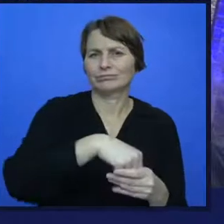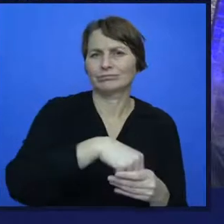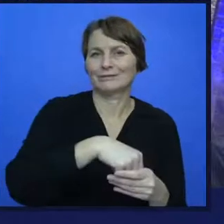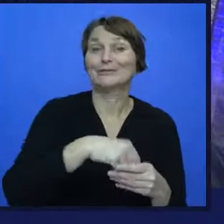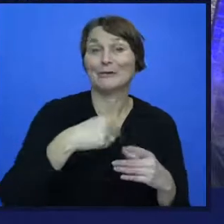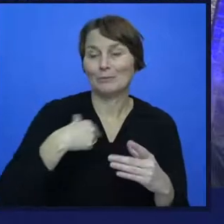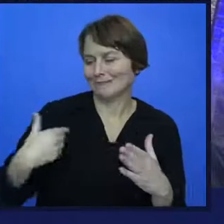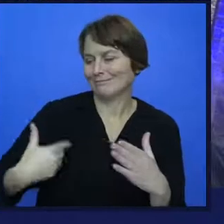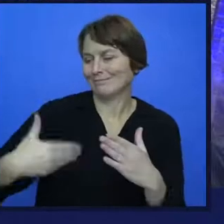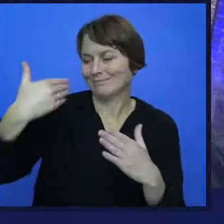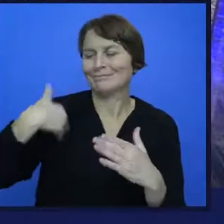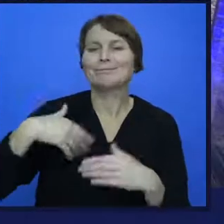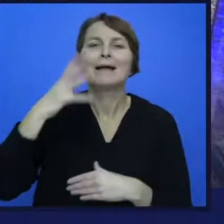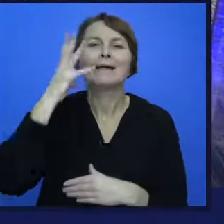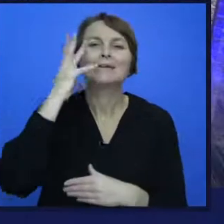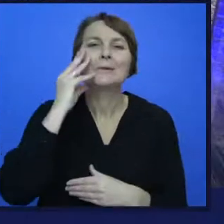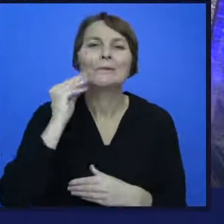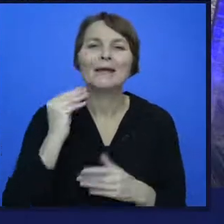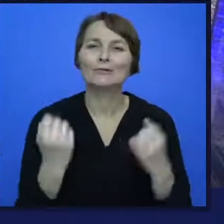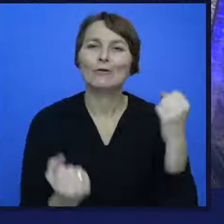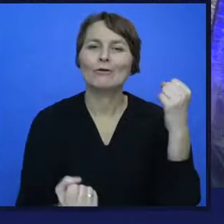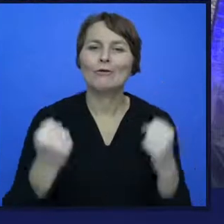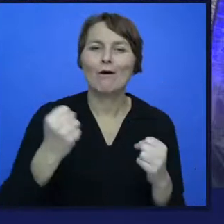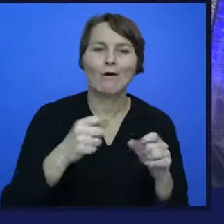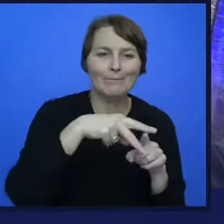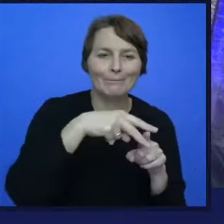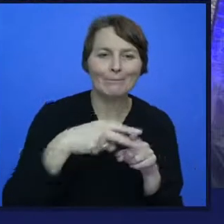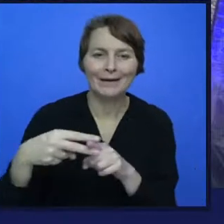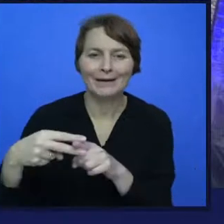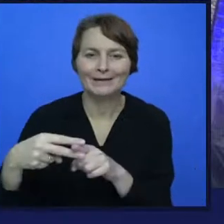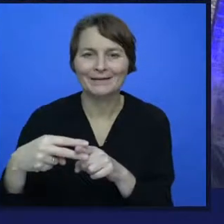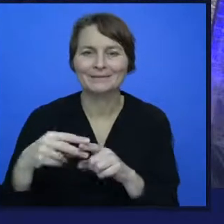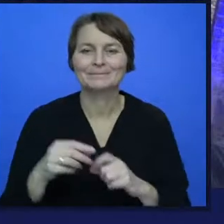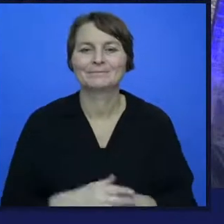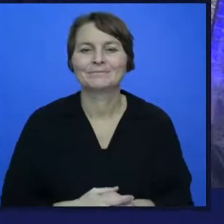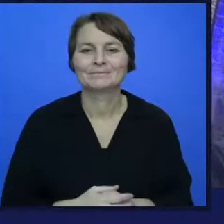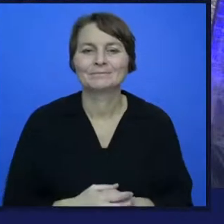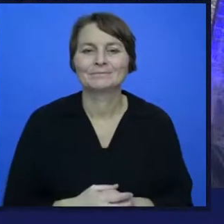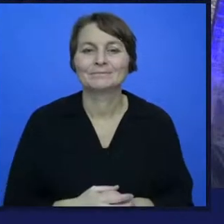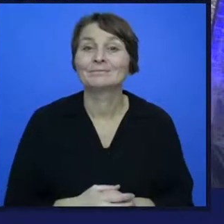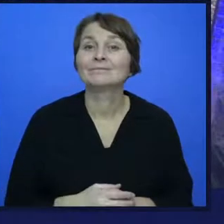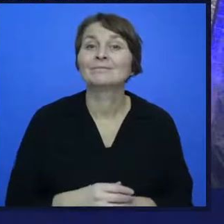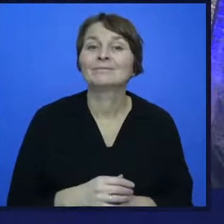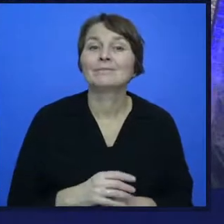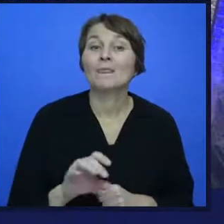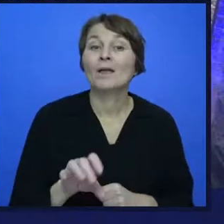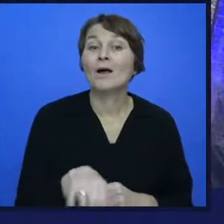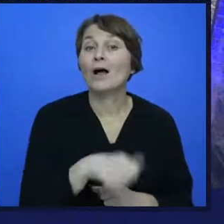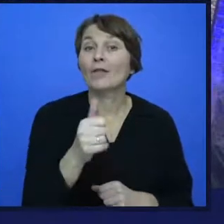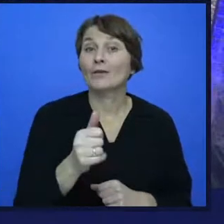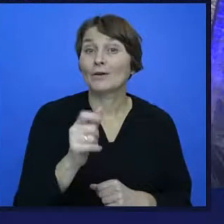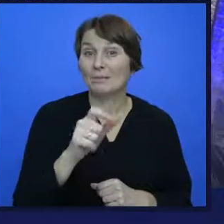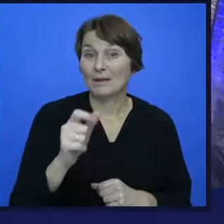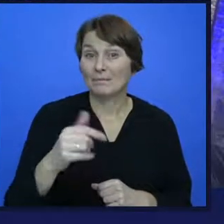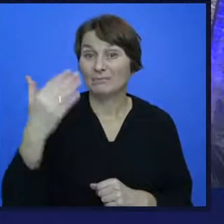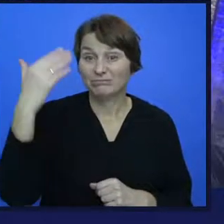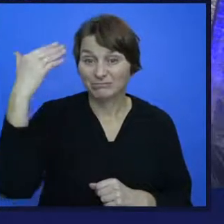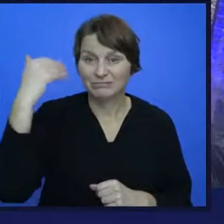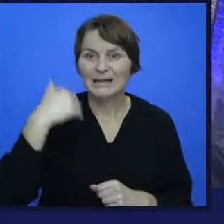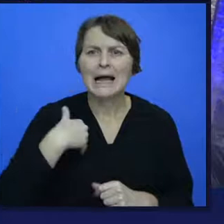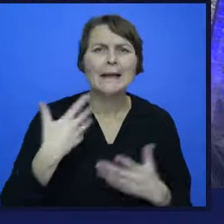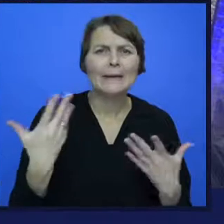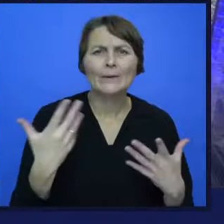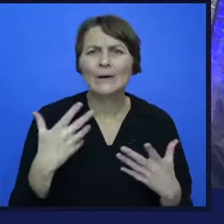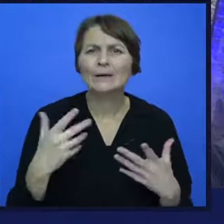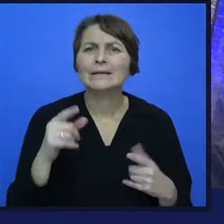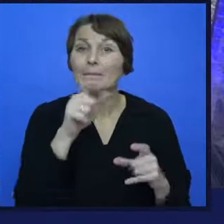experience as a mechanic. Other people bring other experiences. The one advantage I've had in terms of traveling around the world is listening to people in